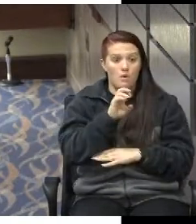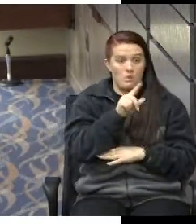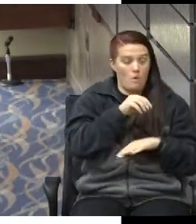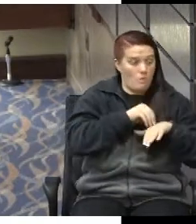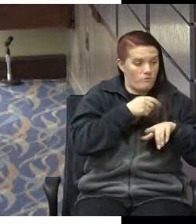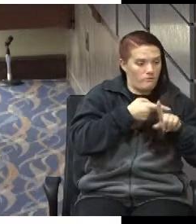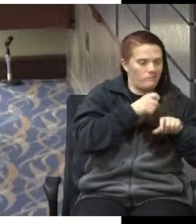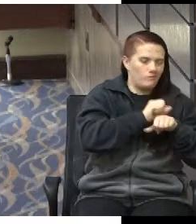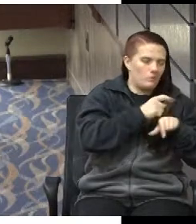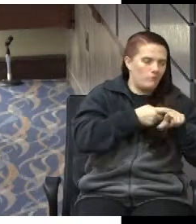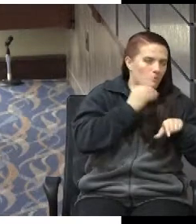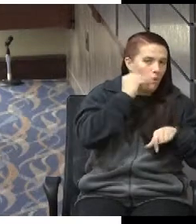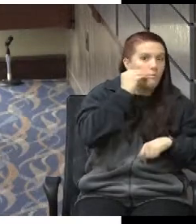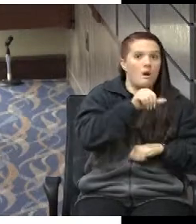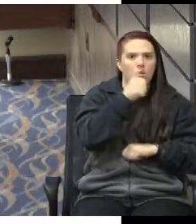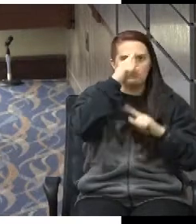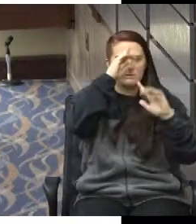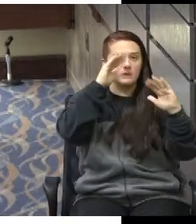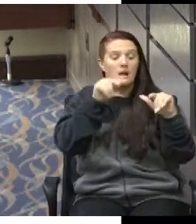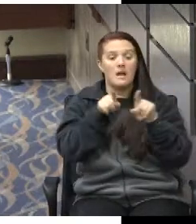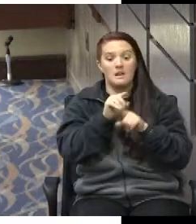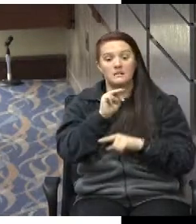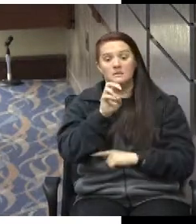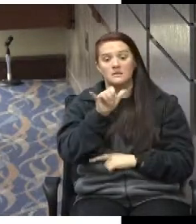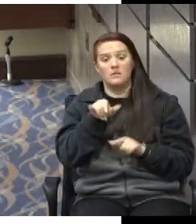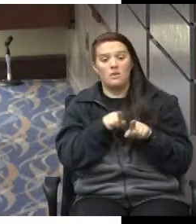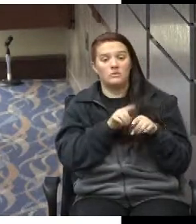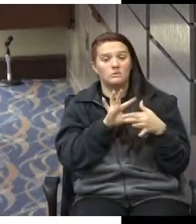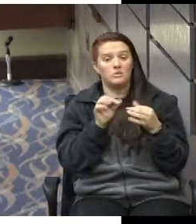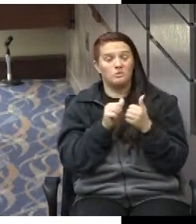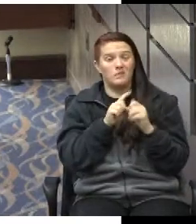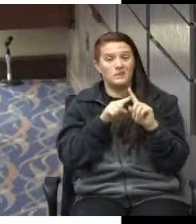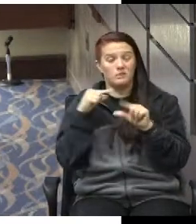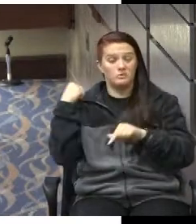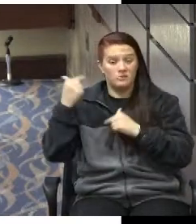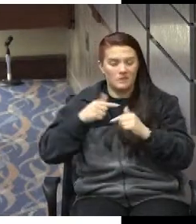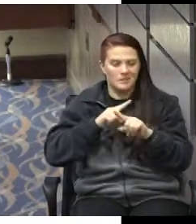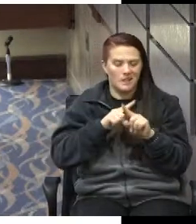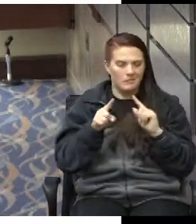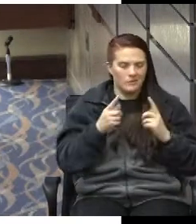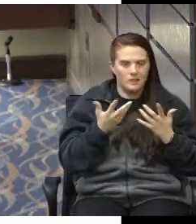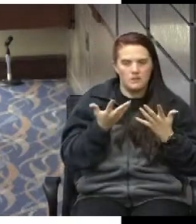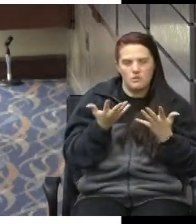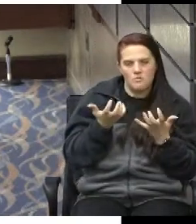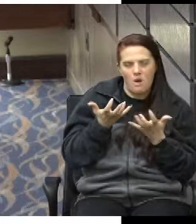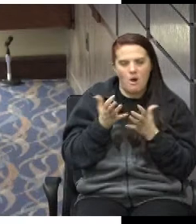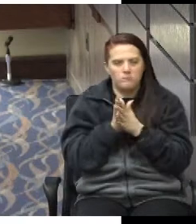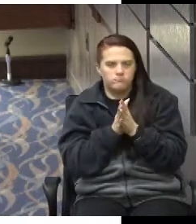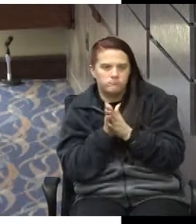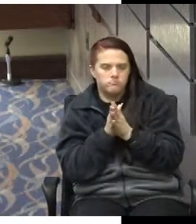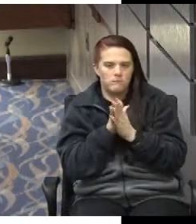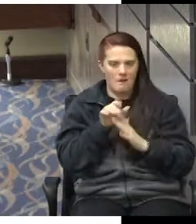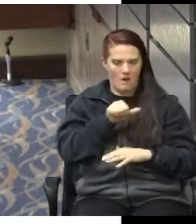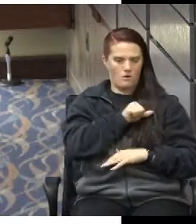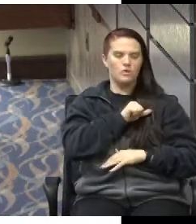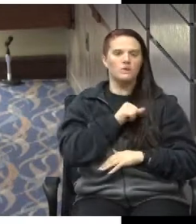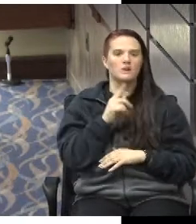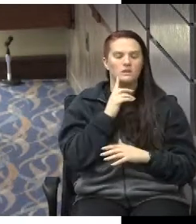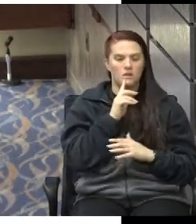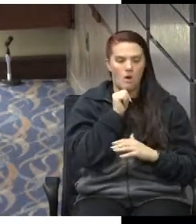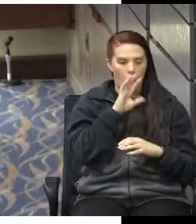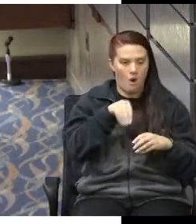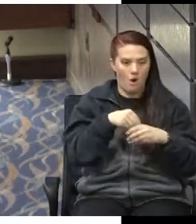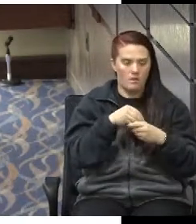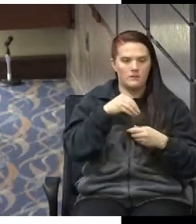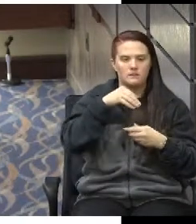people's expectations. And as Missy mentioned, with the different generations, there are different appetites and attitudes. A lot of that does fall or land into the